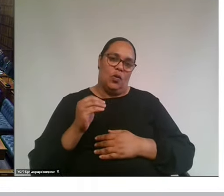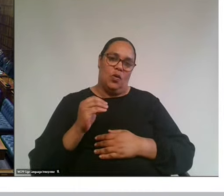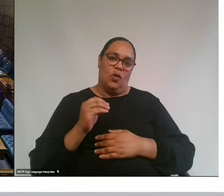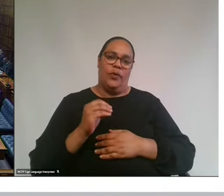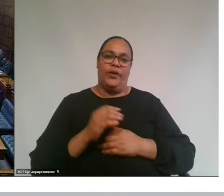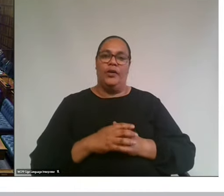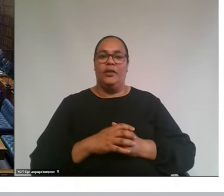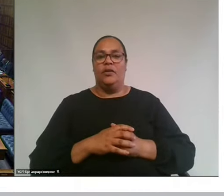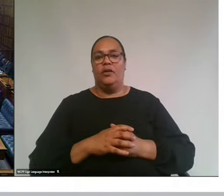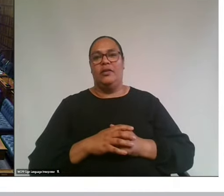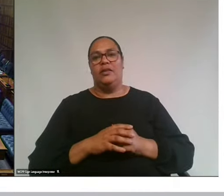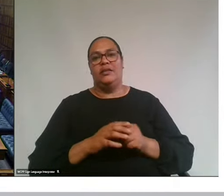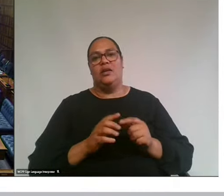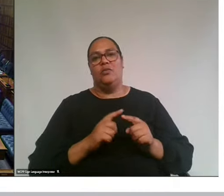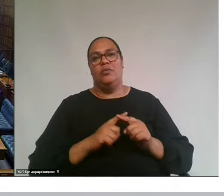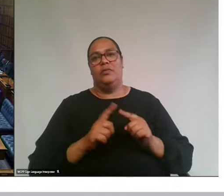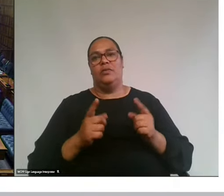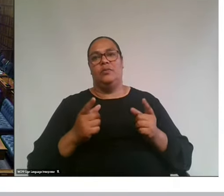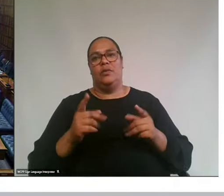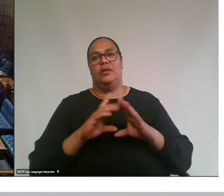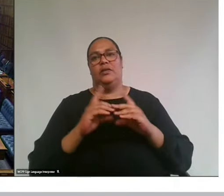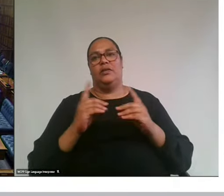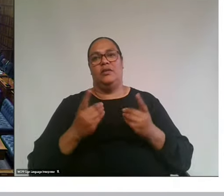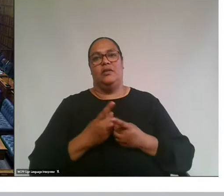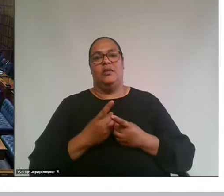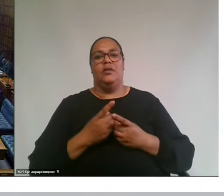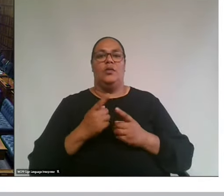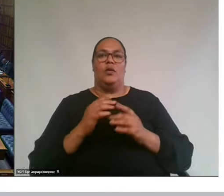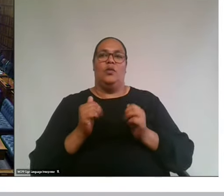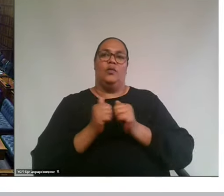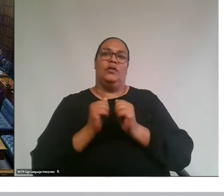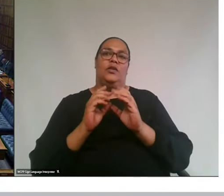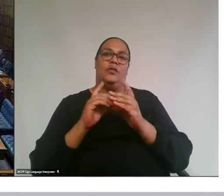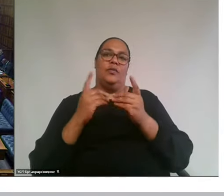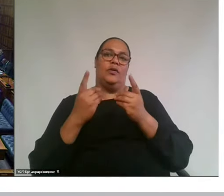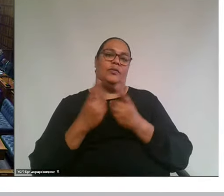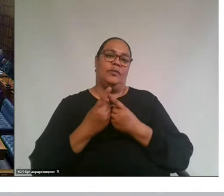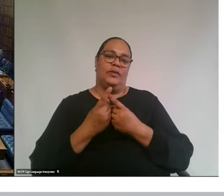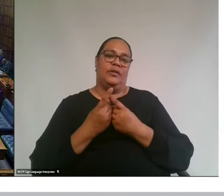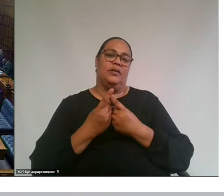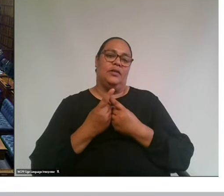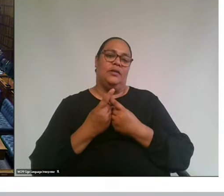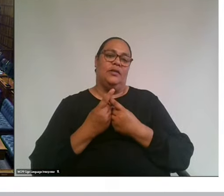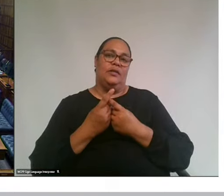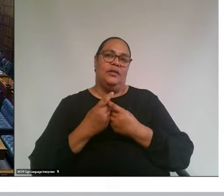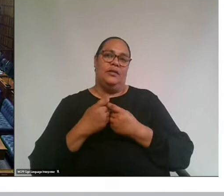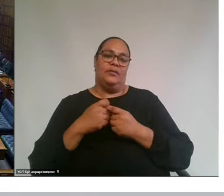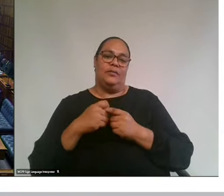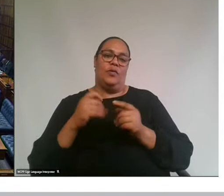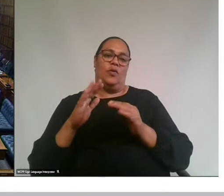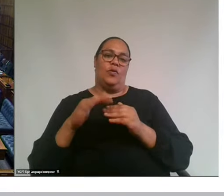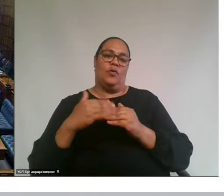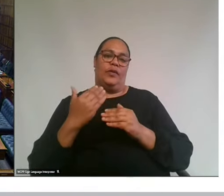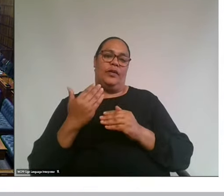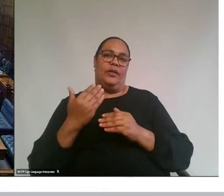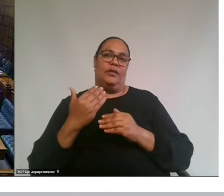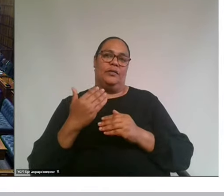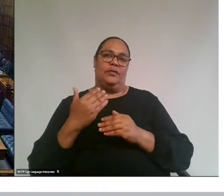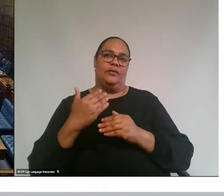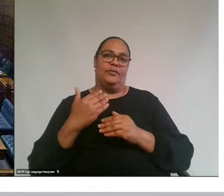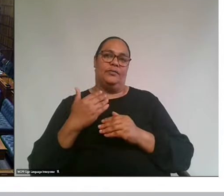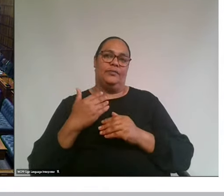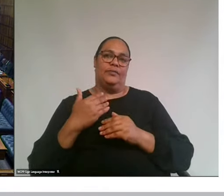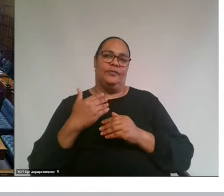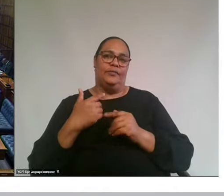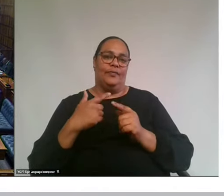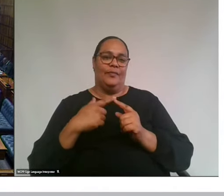we facilitated meeting with the Department uh with the Department of the Premier the DG um with with um and Matt and